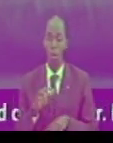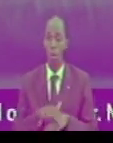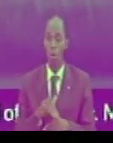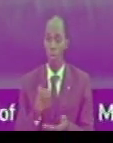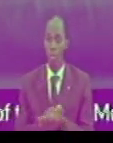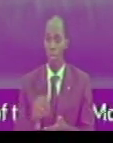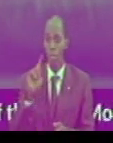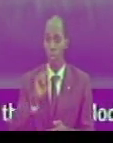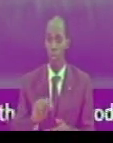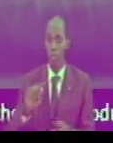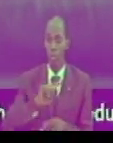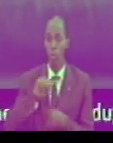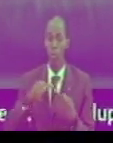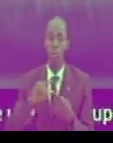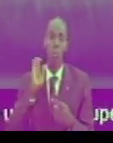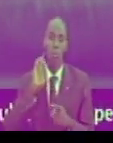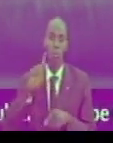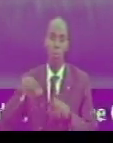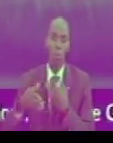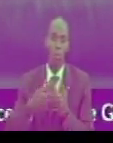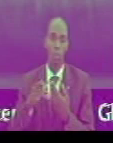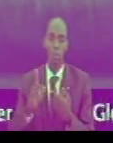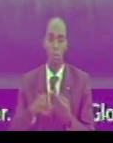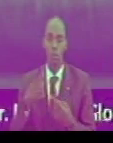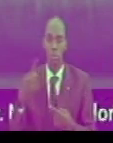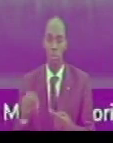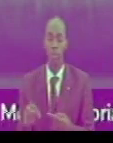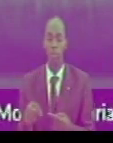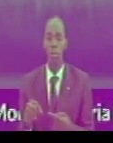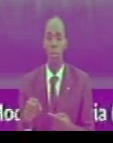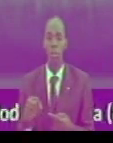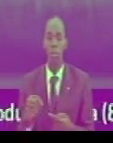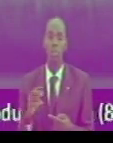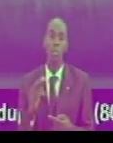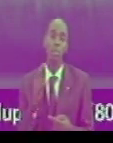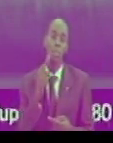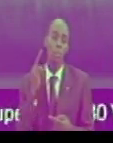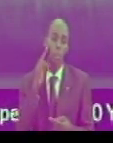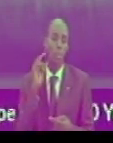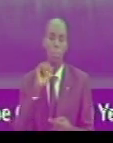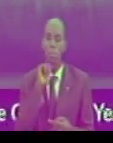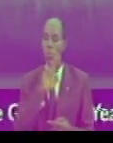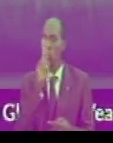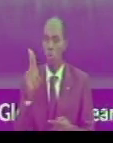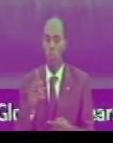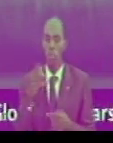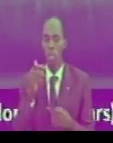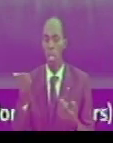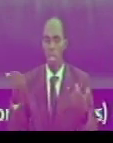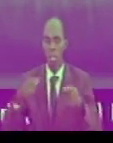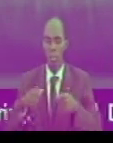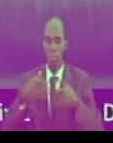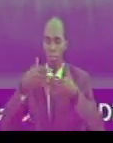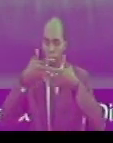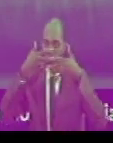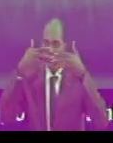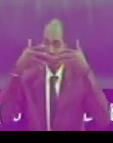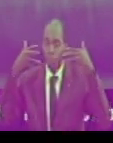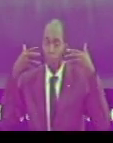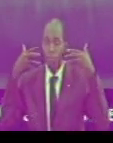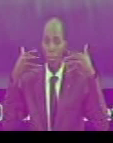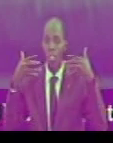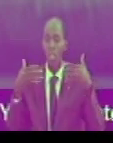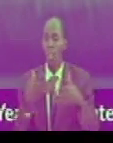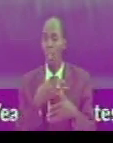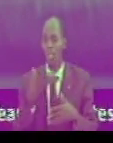despite the dust, plenty dust, I do not sneeze. The issue of the eyes, that is